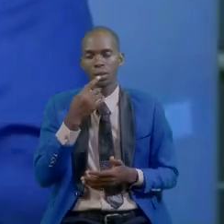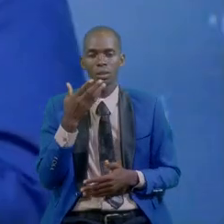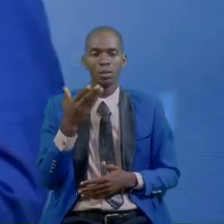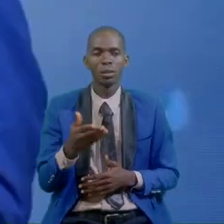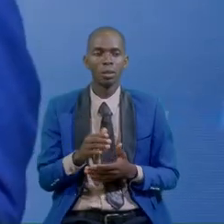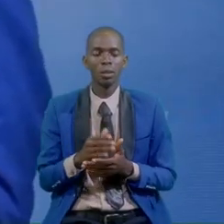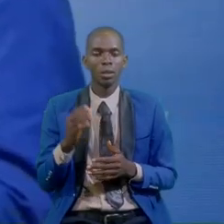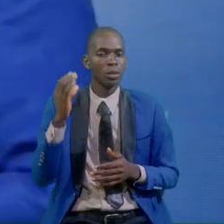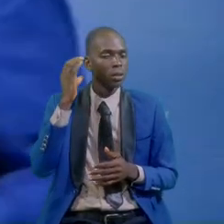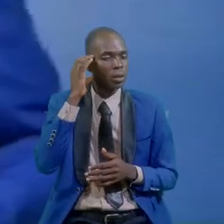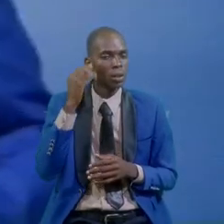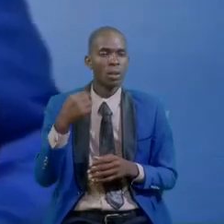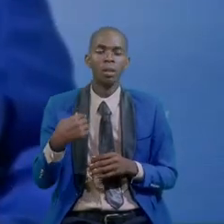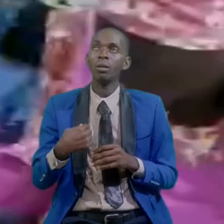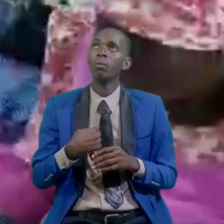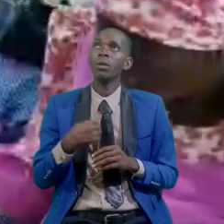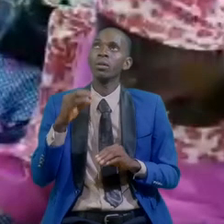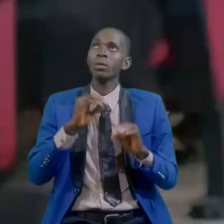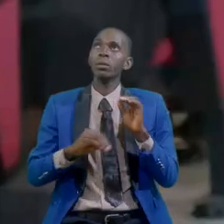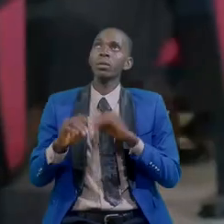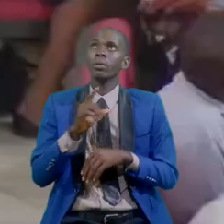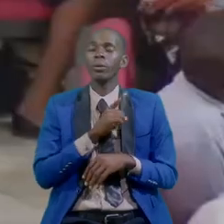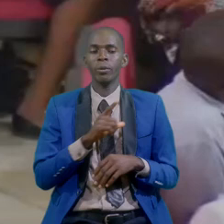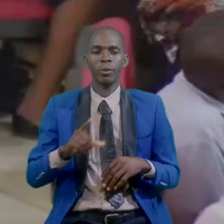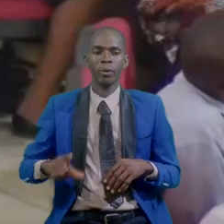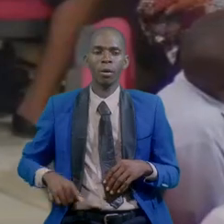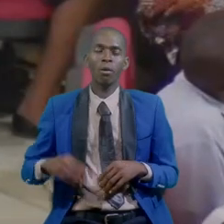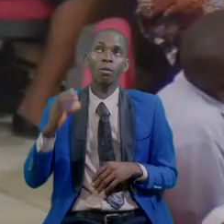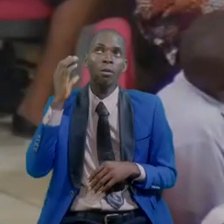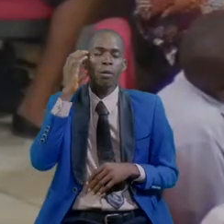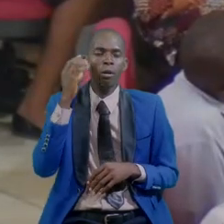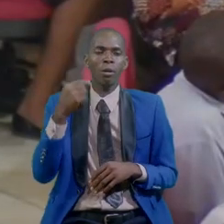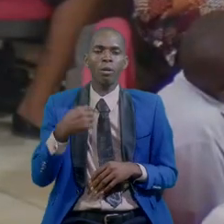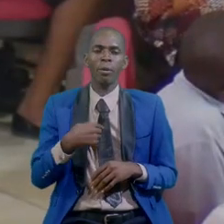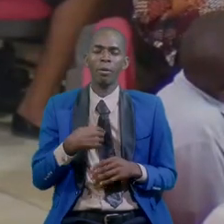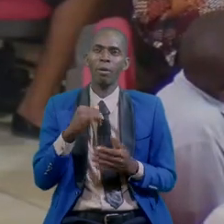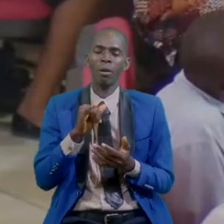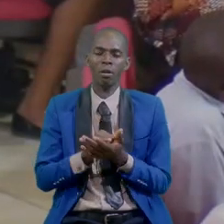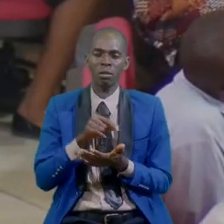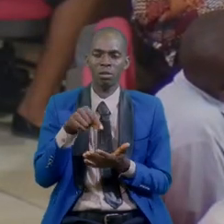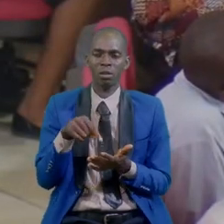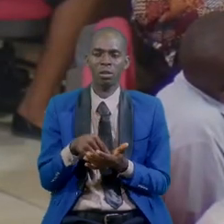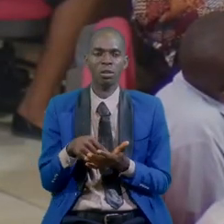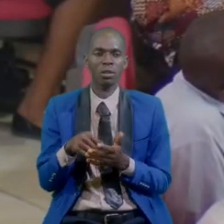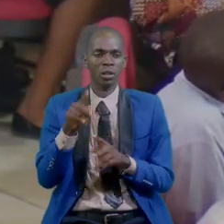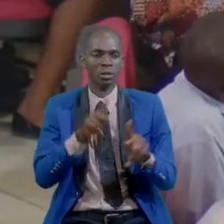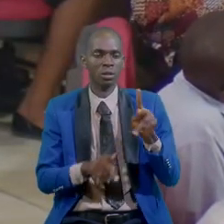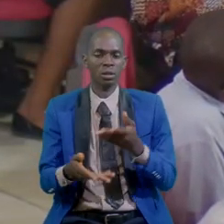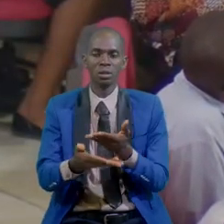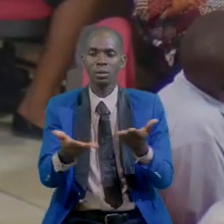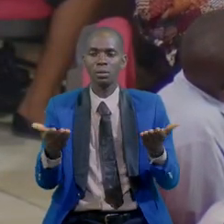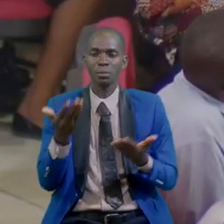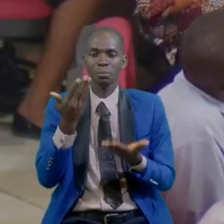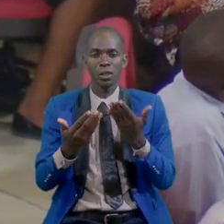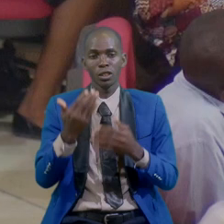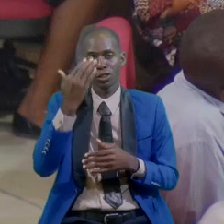37, hear me, O Lord, hear me, that these people may know